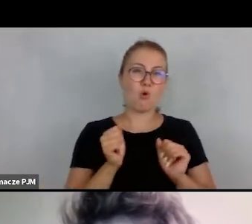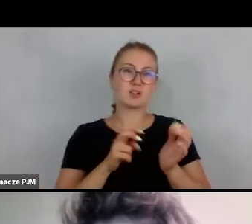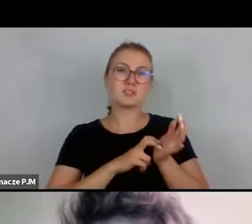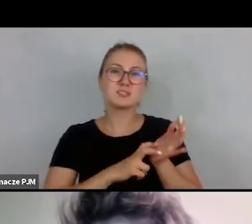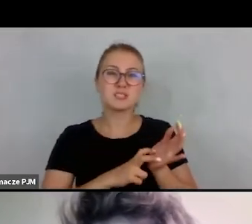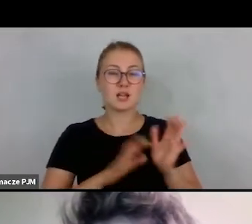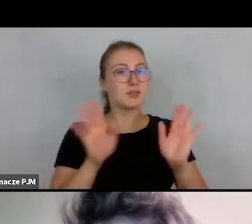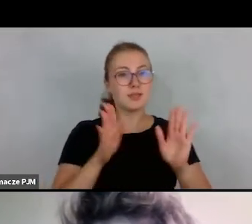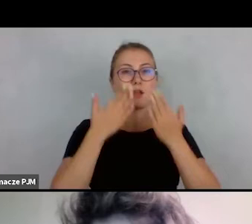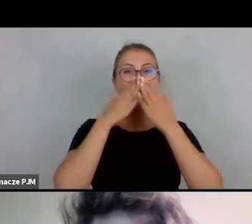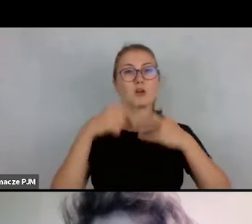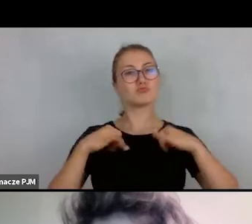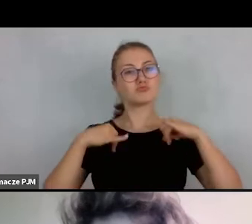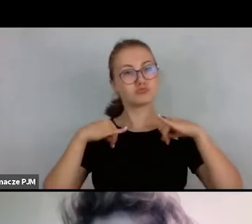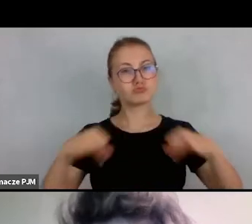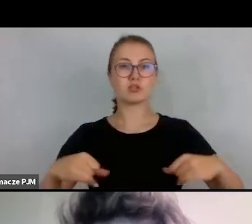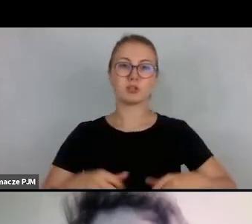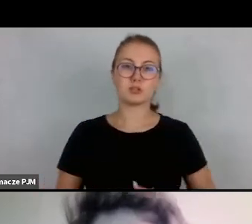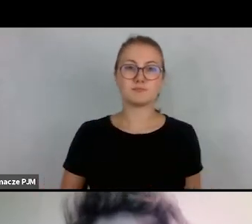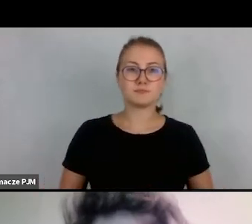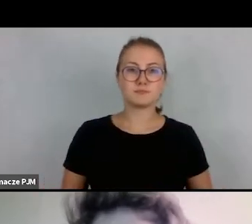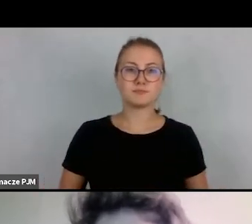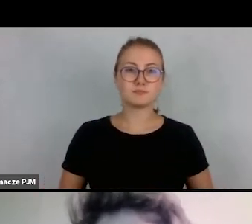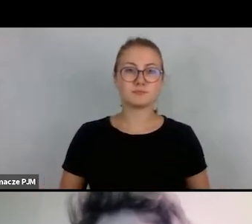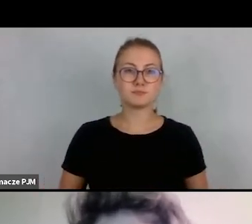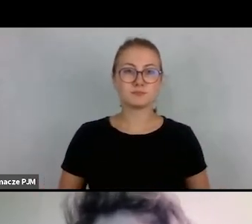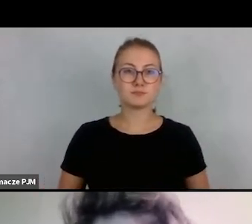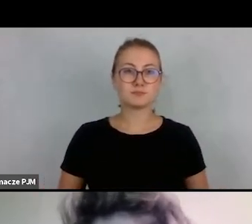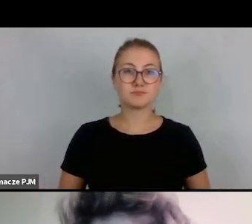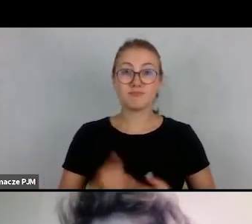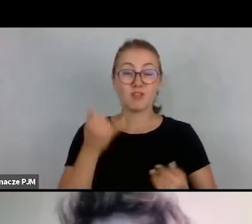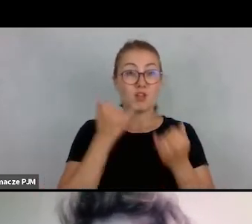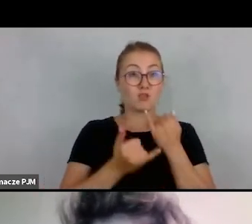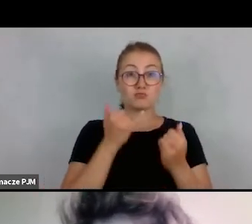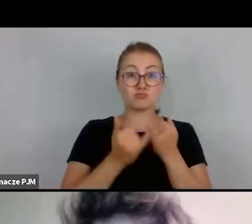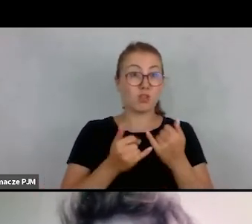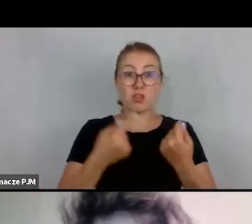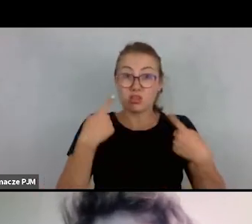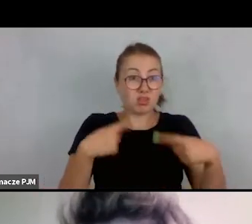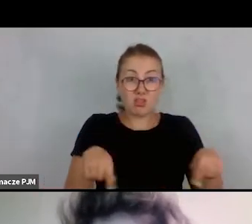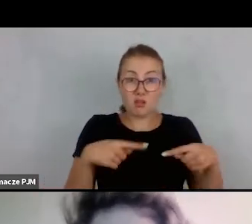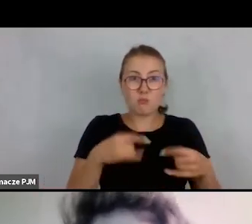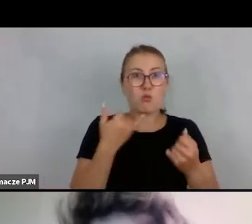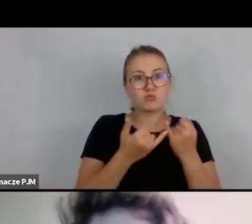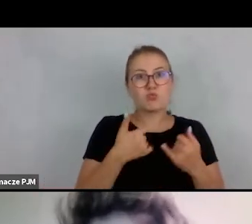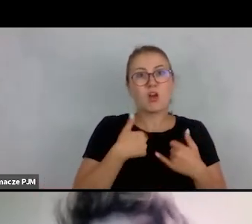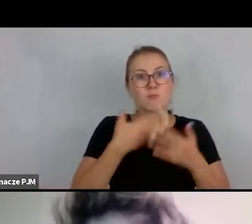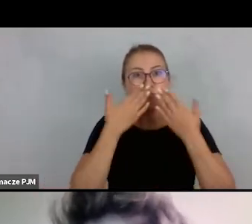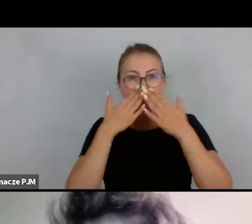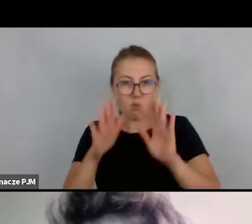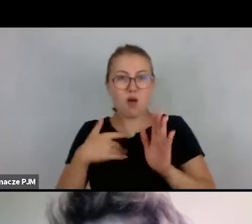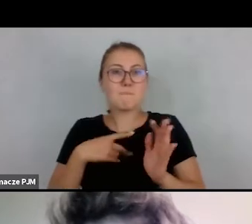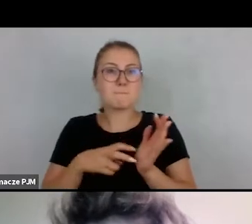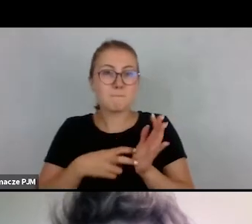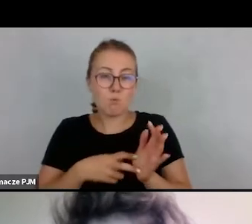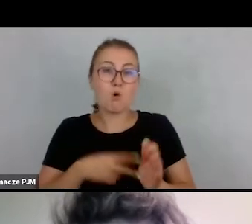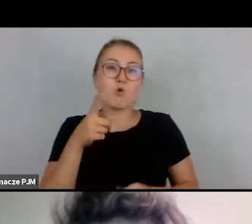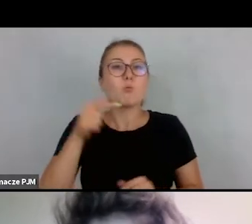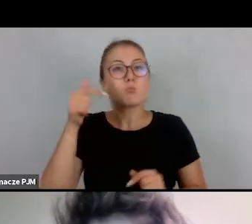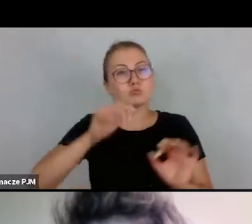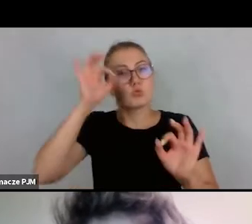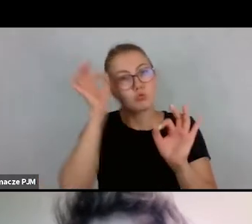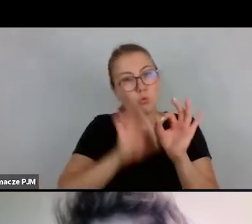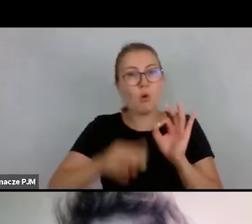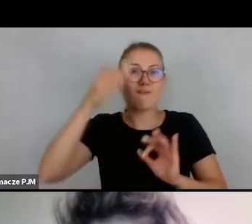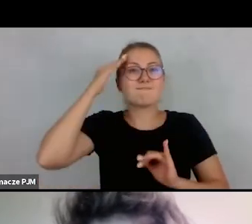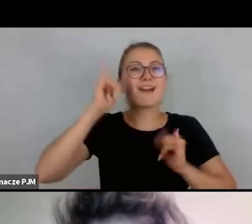if you didn't do that, right? And so I know well what the messages are that men get because I also got them.